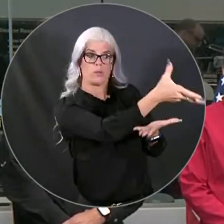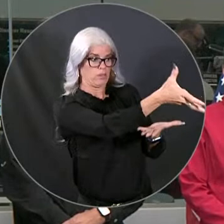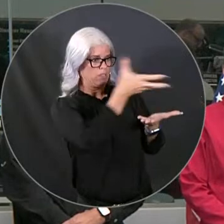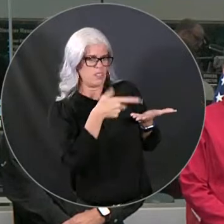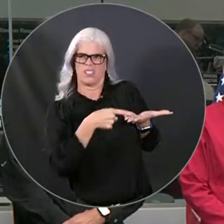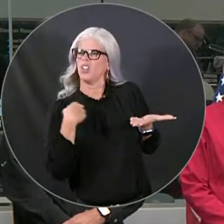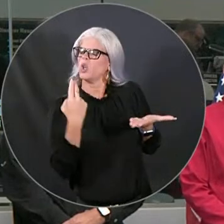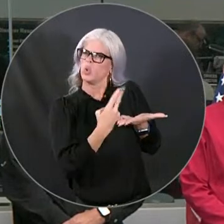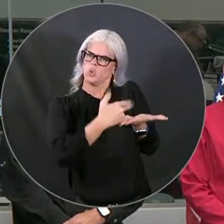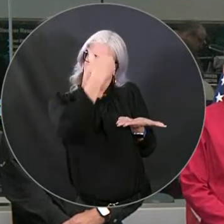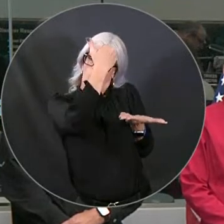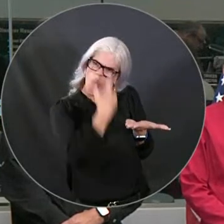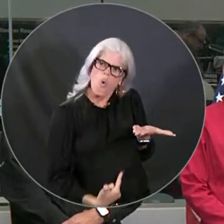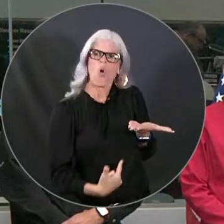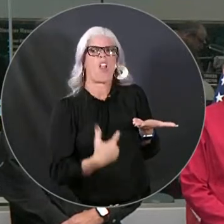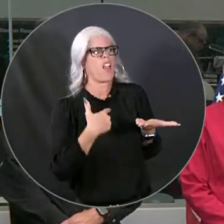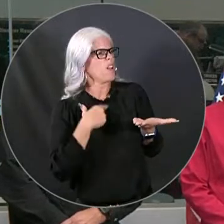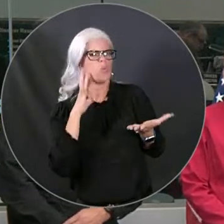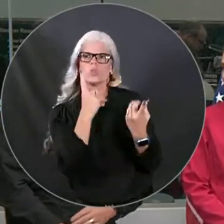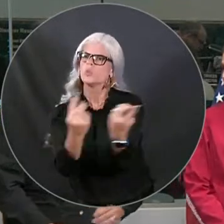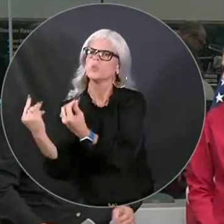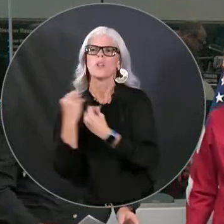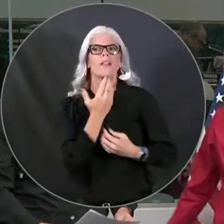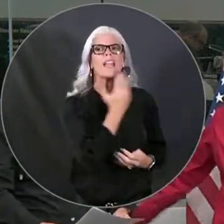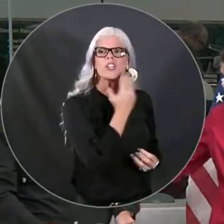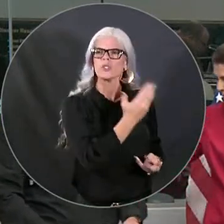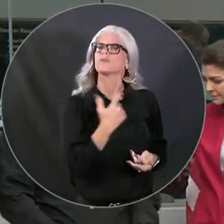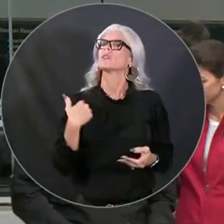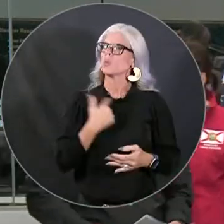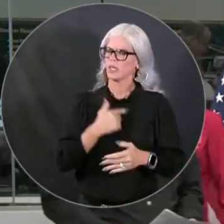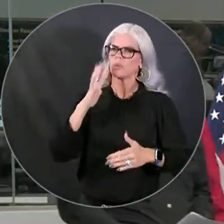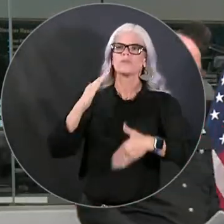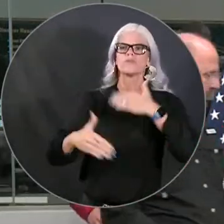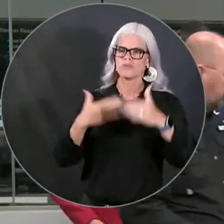all the tasks are completed. So, Kevin, you want to come up and give an update?